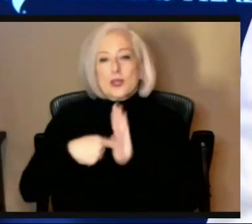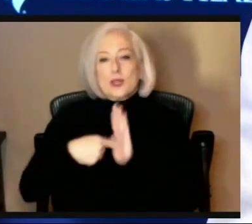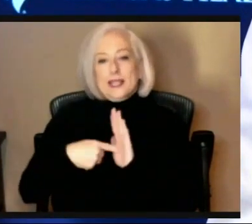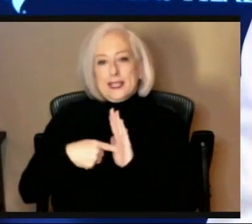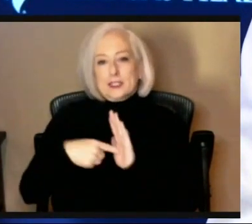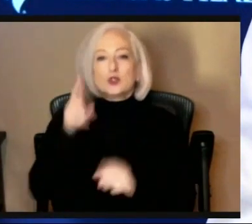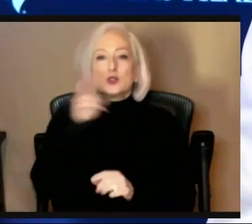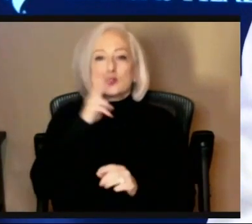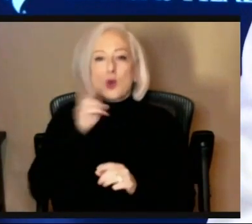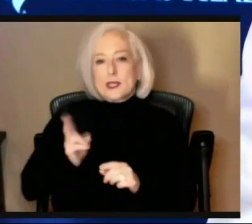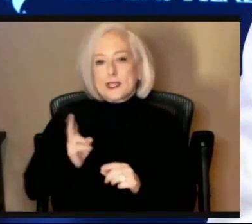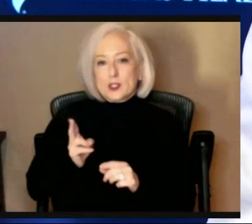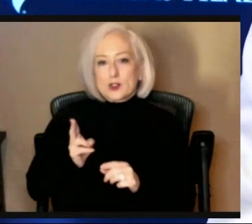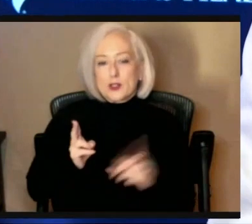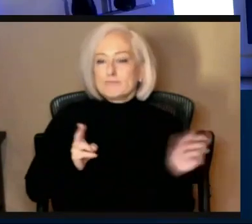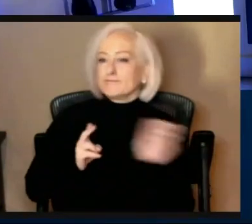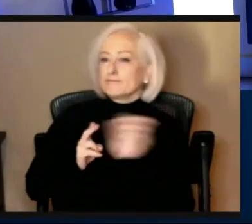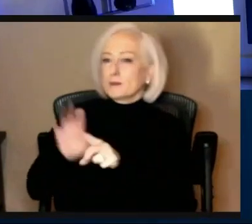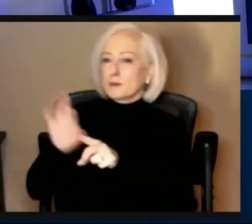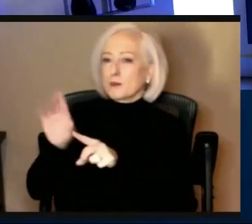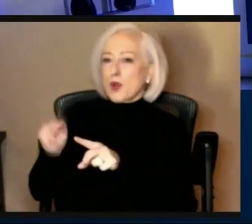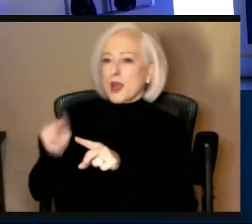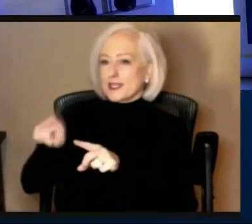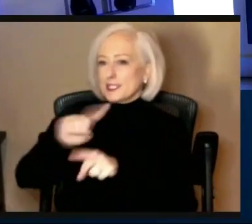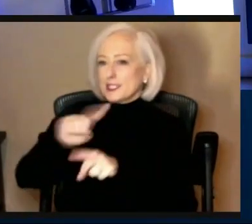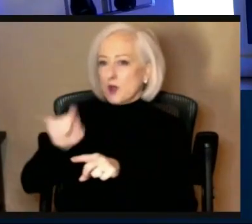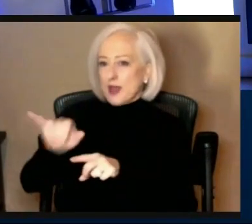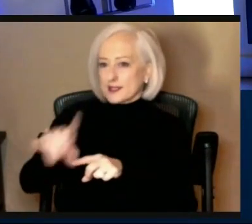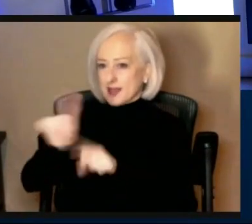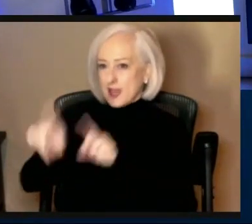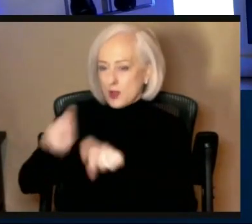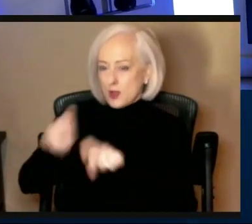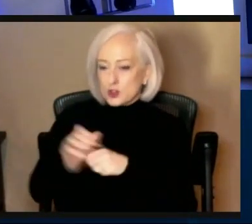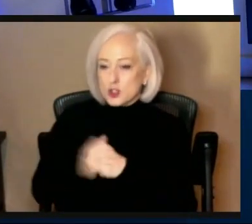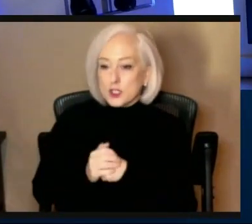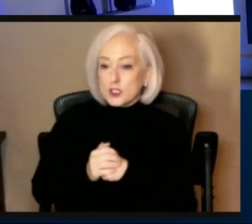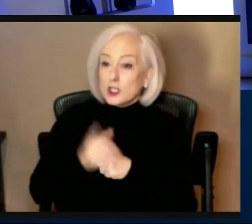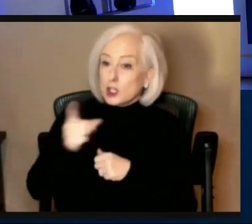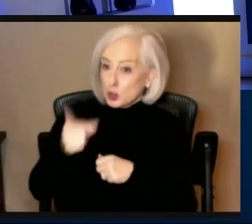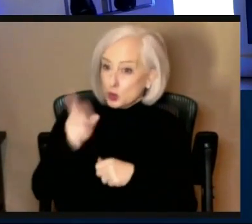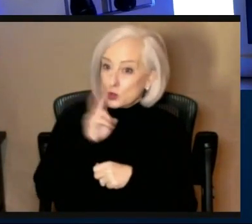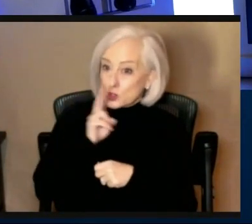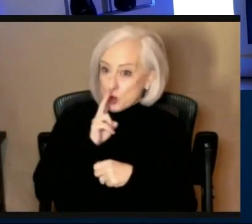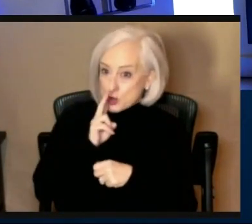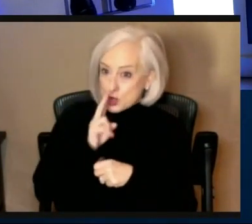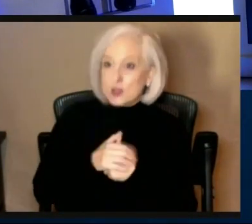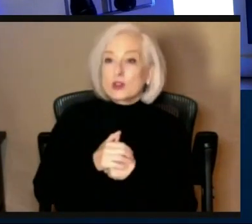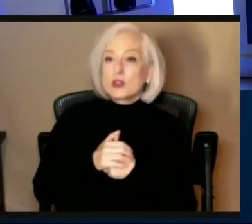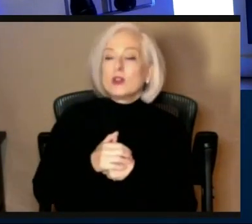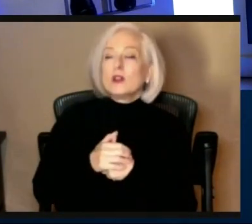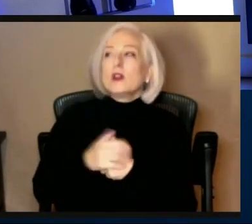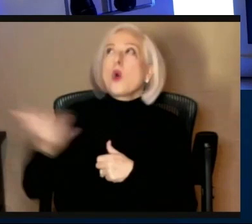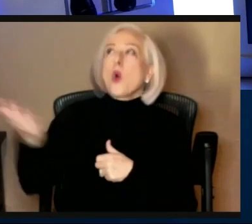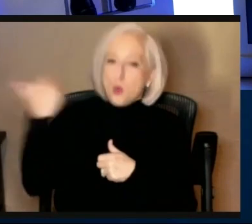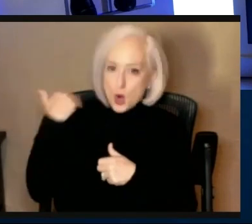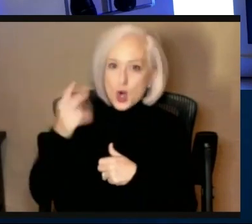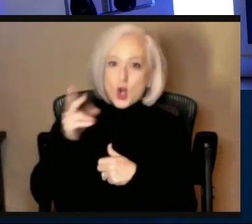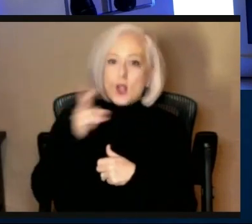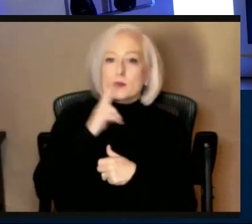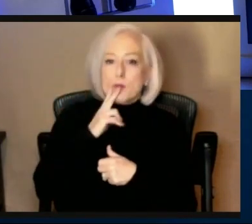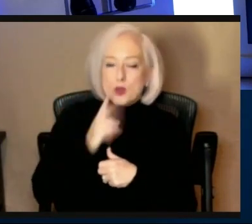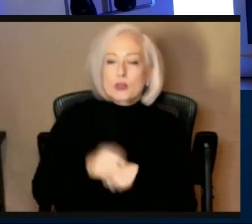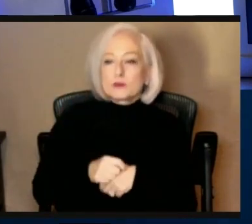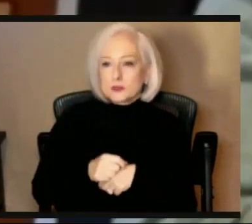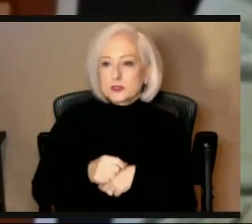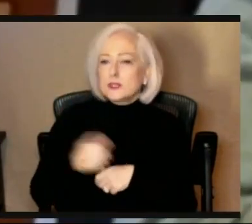Brian, I do have to ask you that question. Is you're a smoker? You were a smoker. Tell us a little bit about your smoking